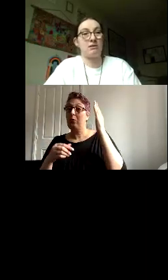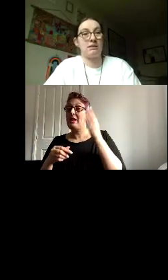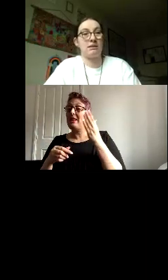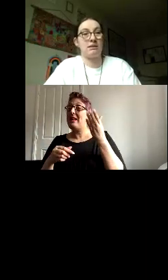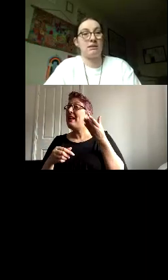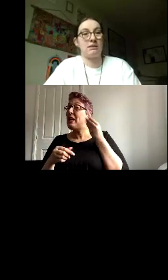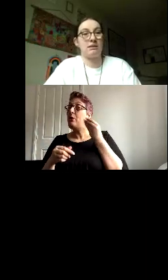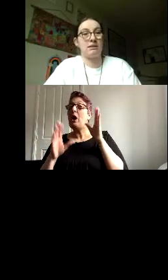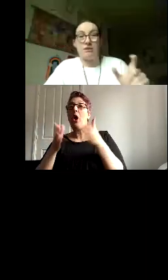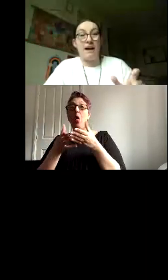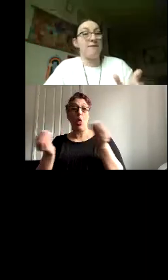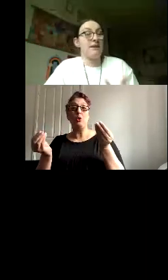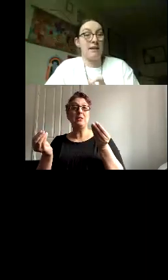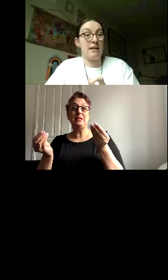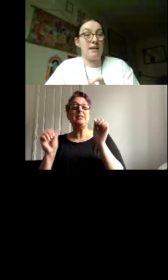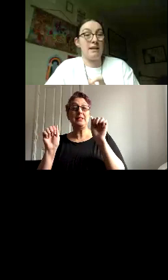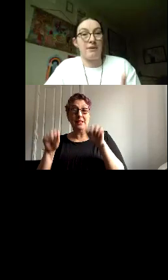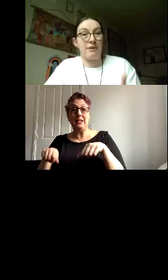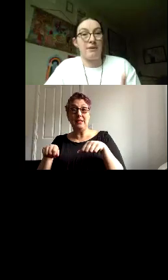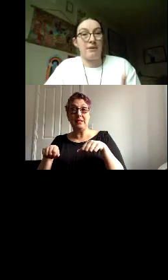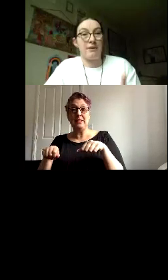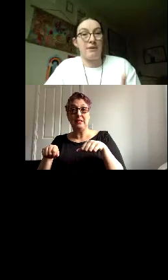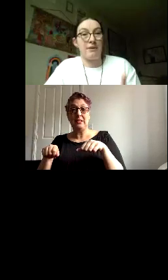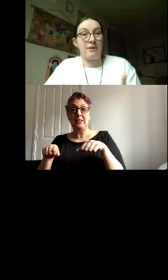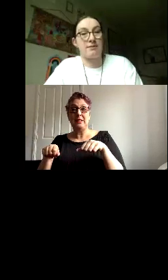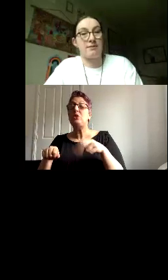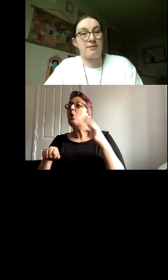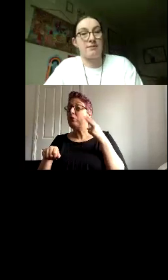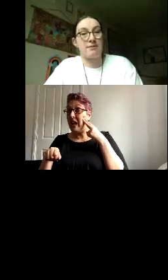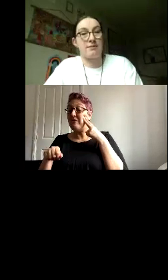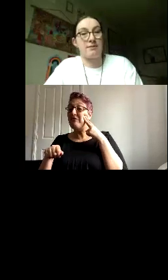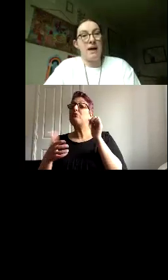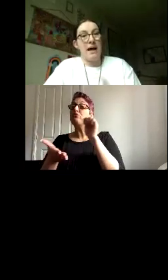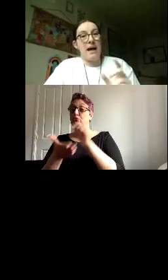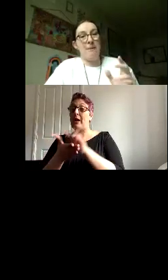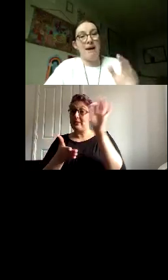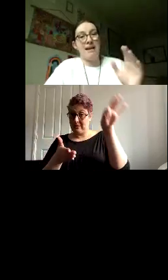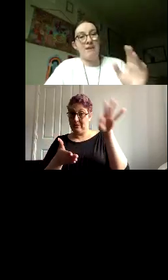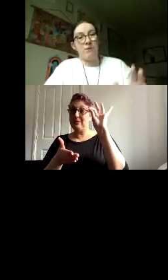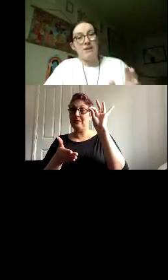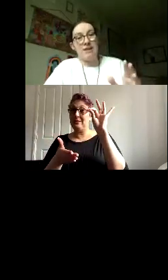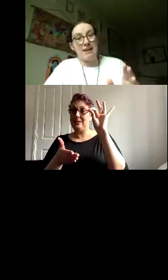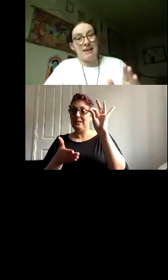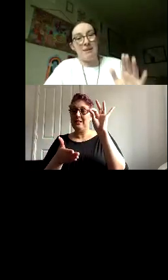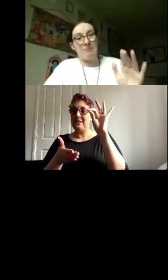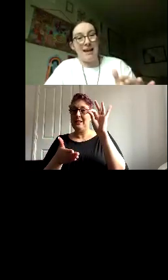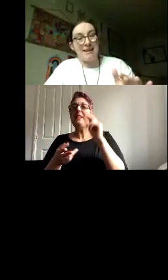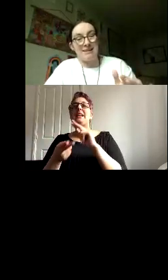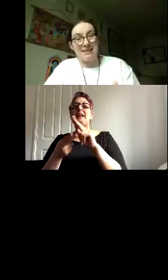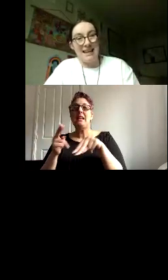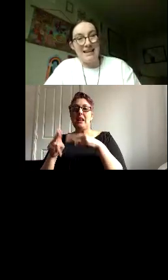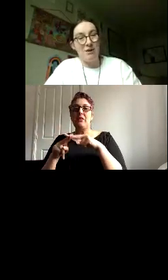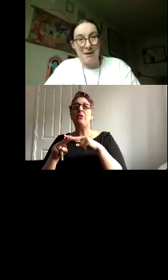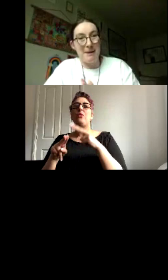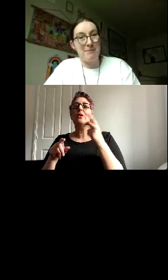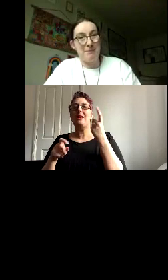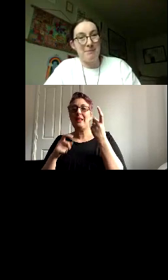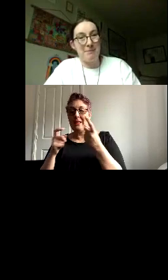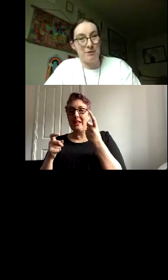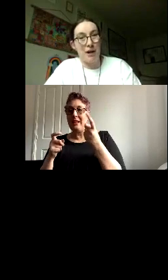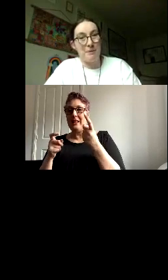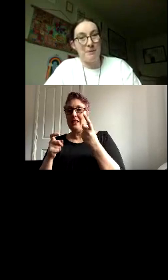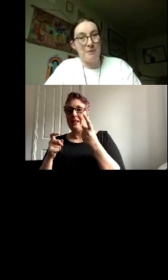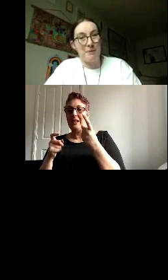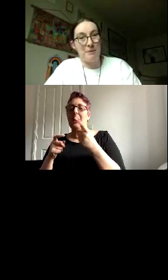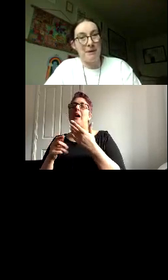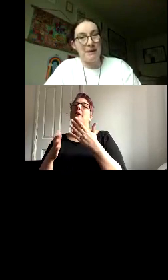loss. For deaf, it is one of the correct answers there. And if we think, I'm glad to see not many people or